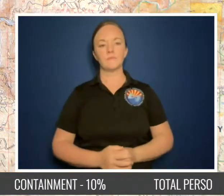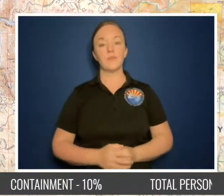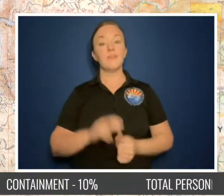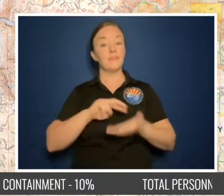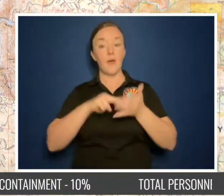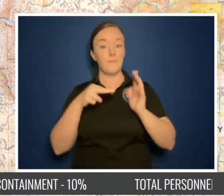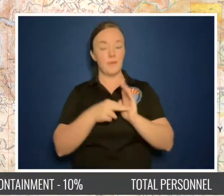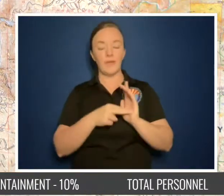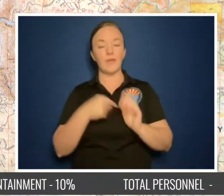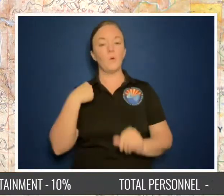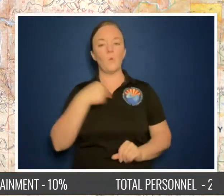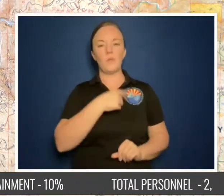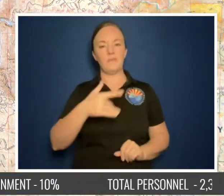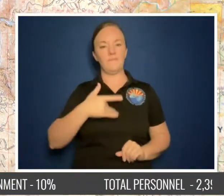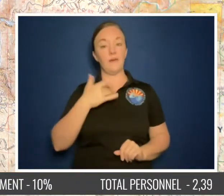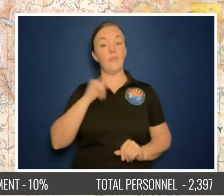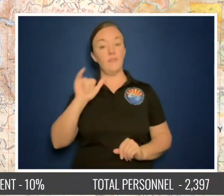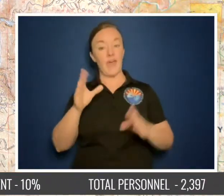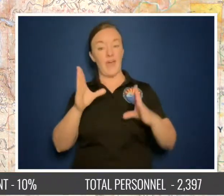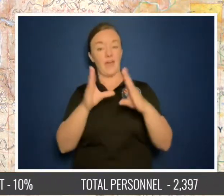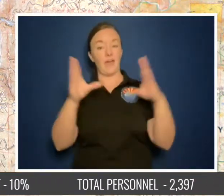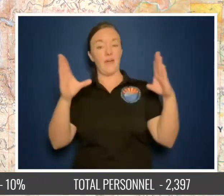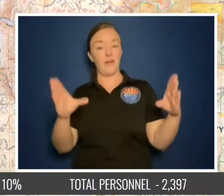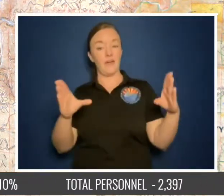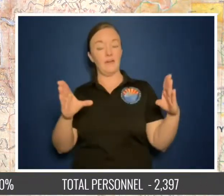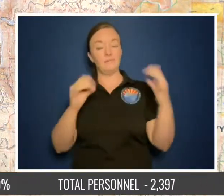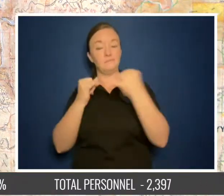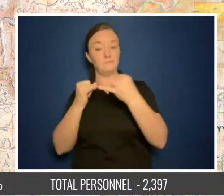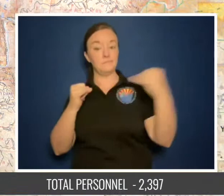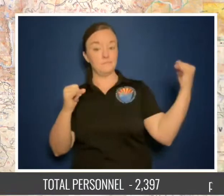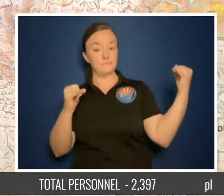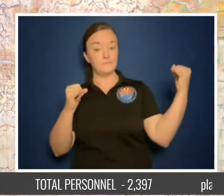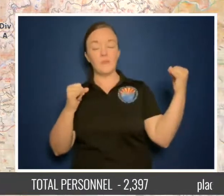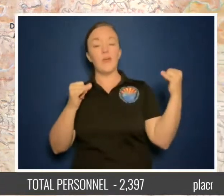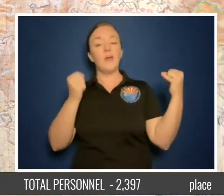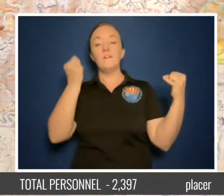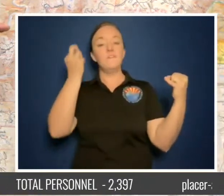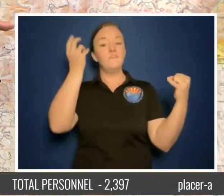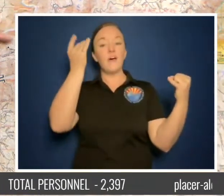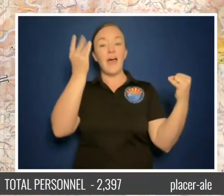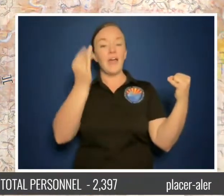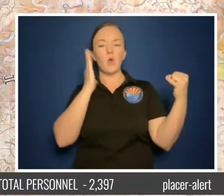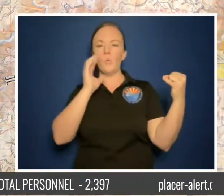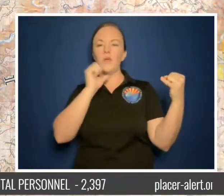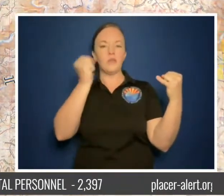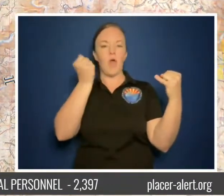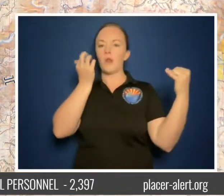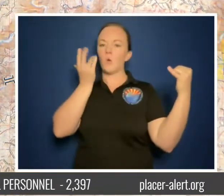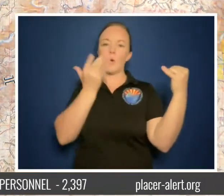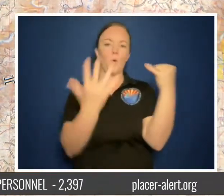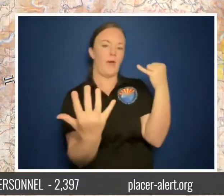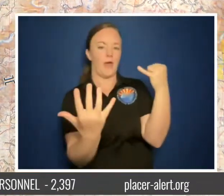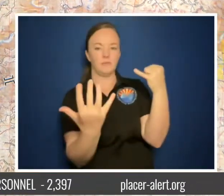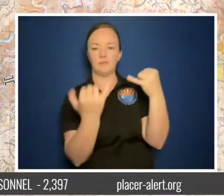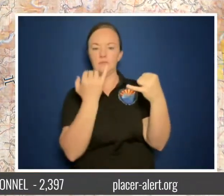that portion of the fire's perimeter is not going to escape the established control lines.